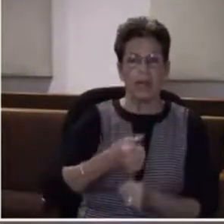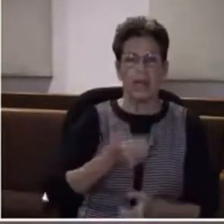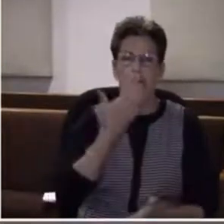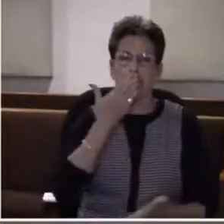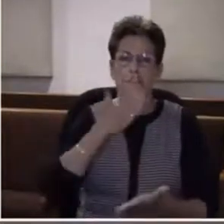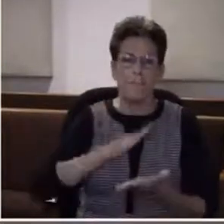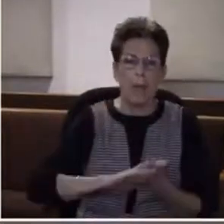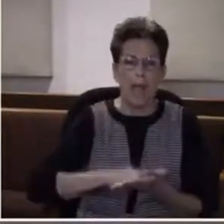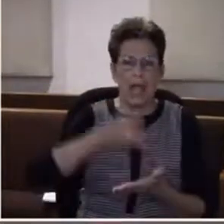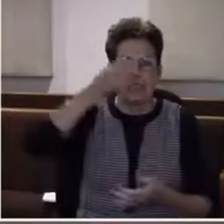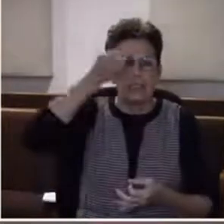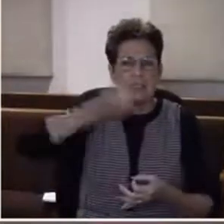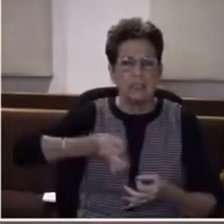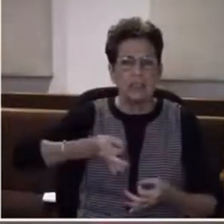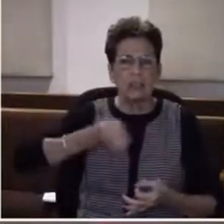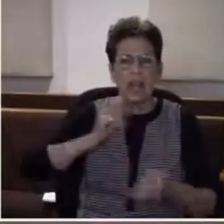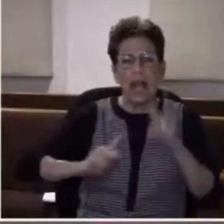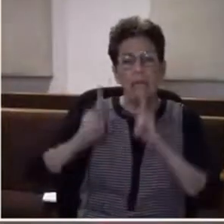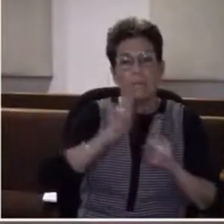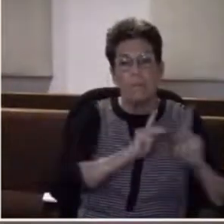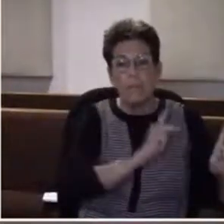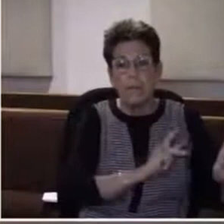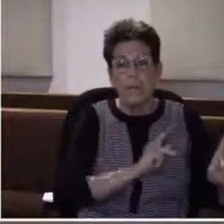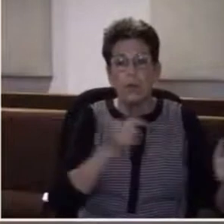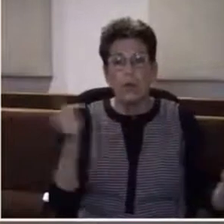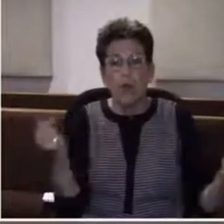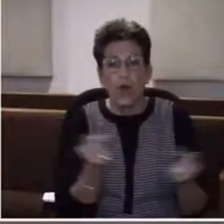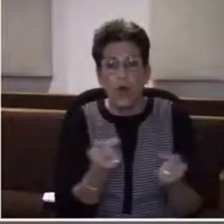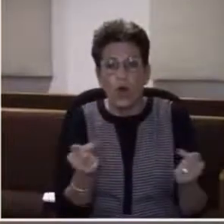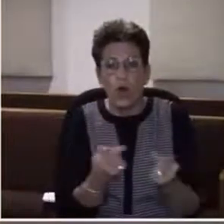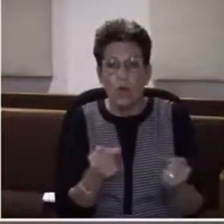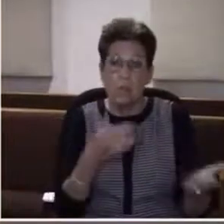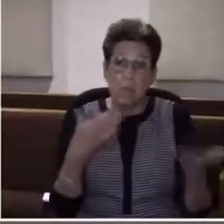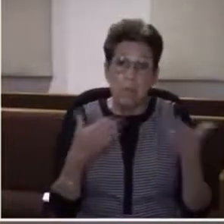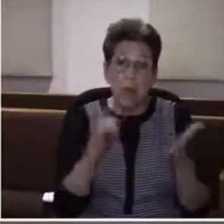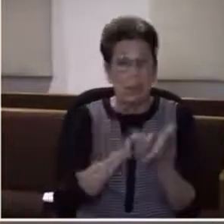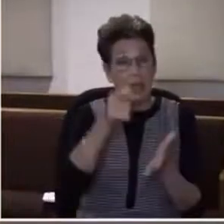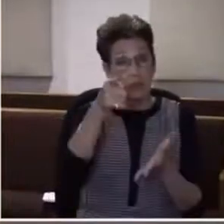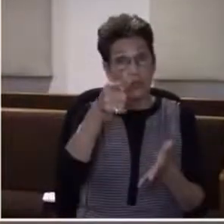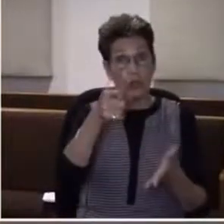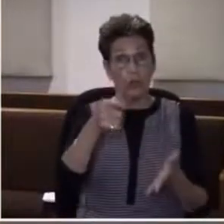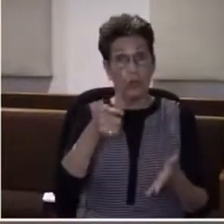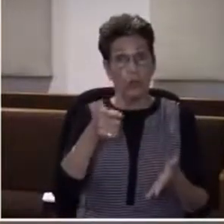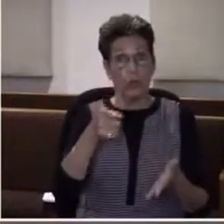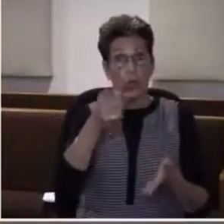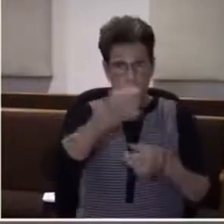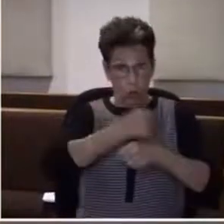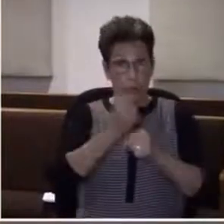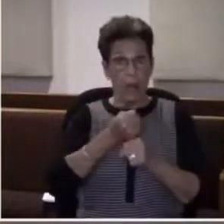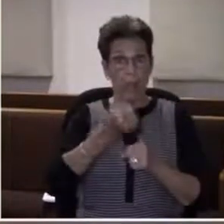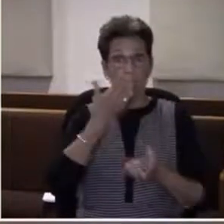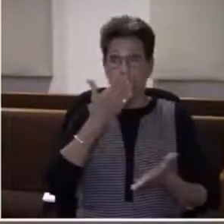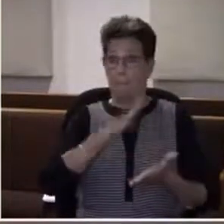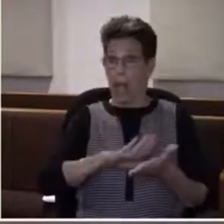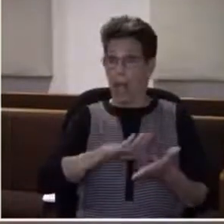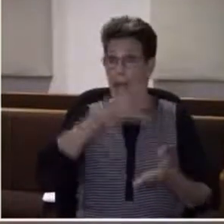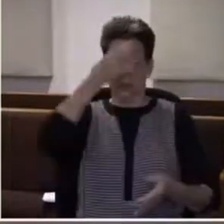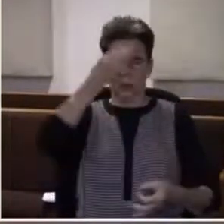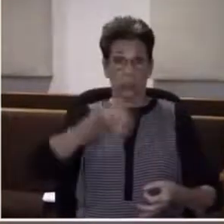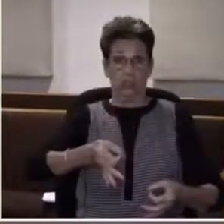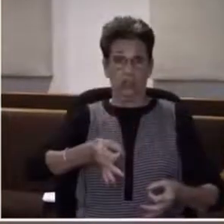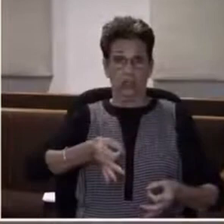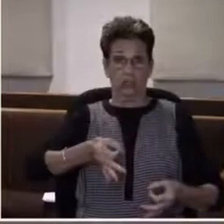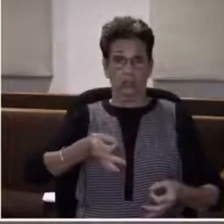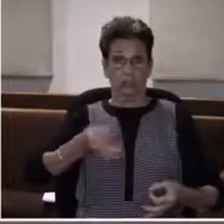got hurt. That might be you. You made a bad decision. You didn't mean it to be a bad decision. You didn't even know it was a bad